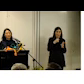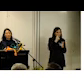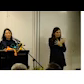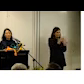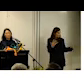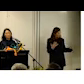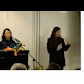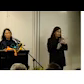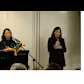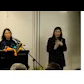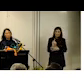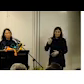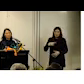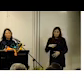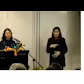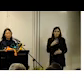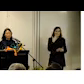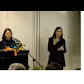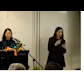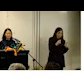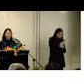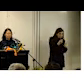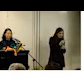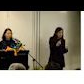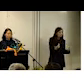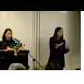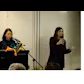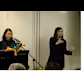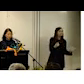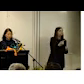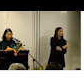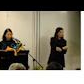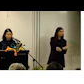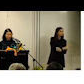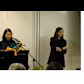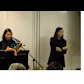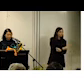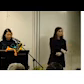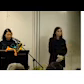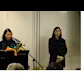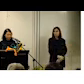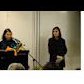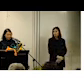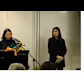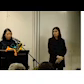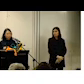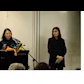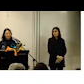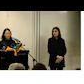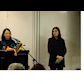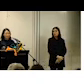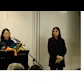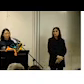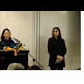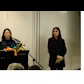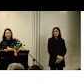of epilepsy due to mutations in this inhibitory receptor? So to